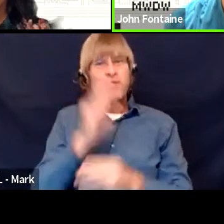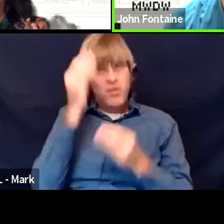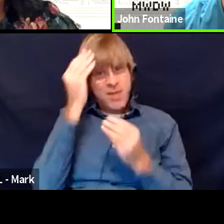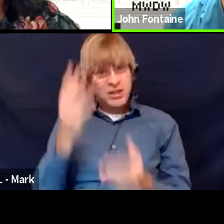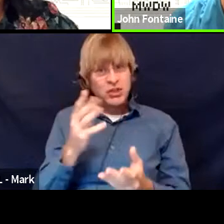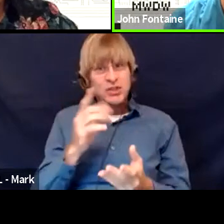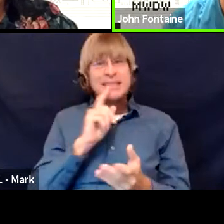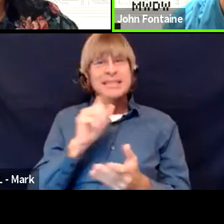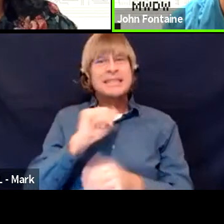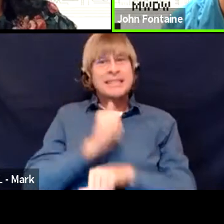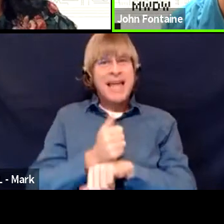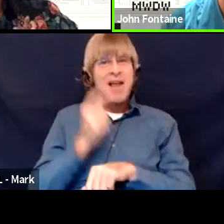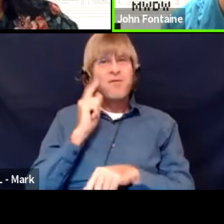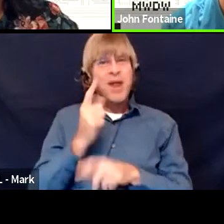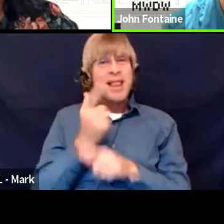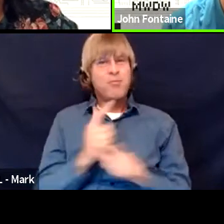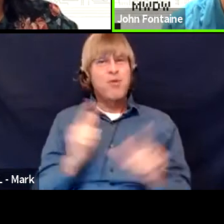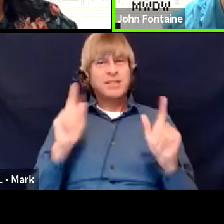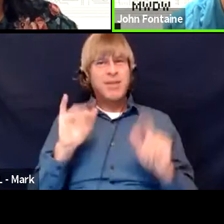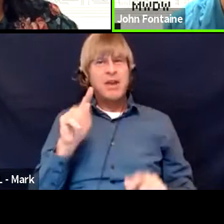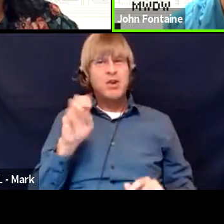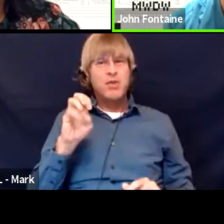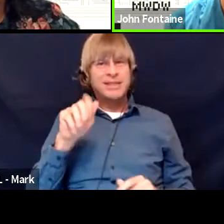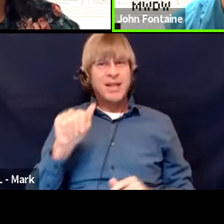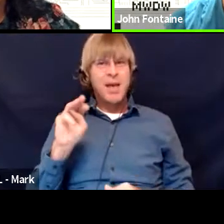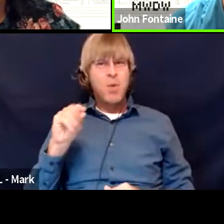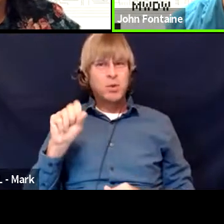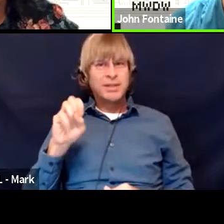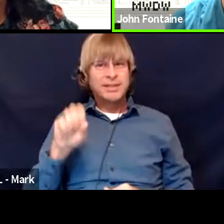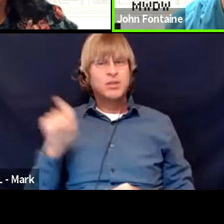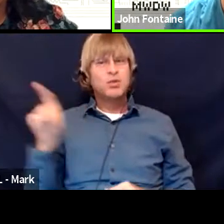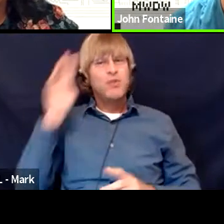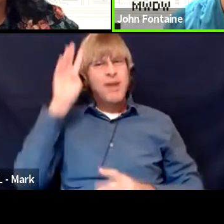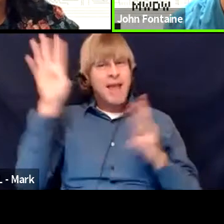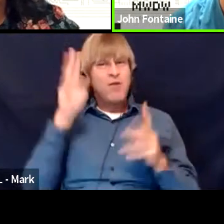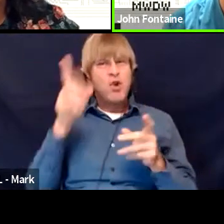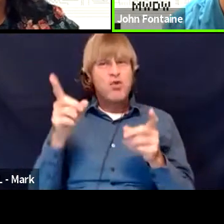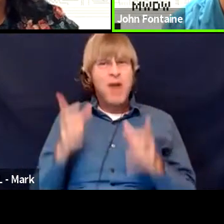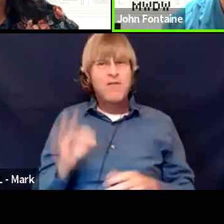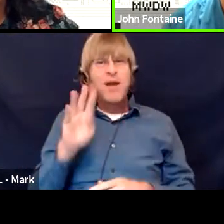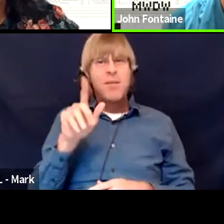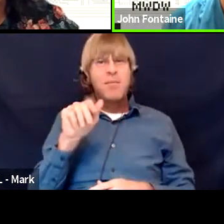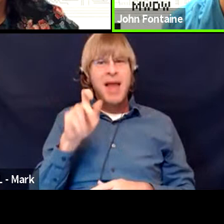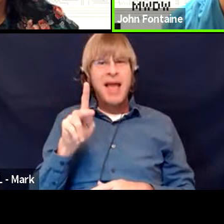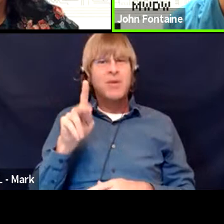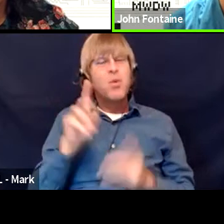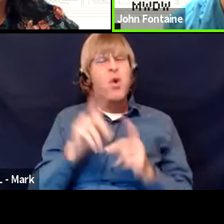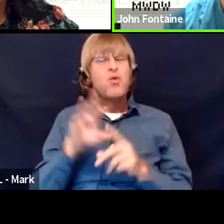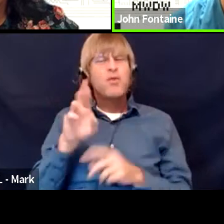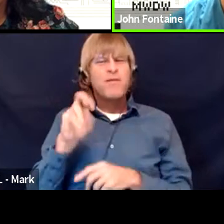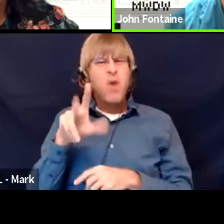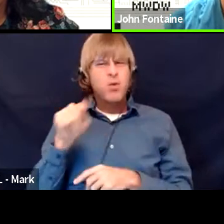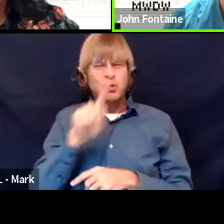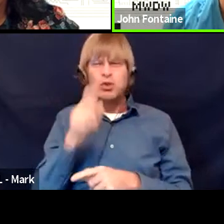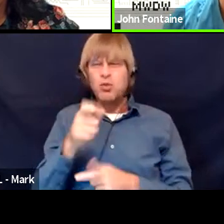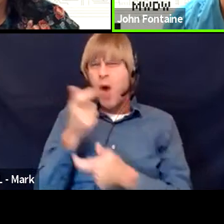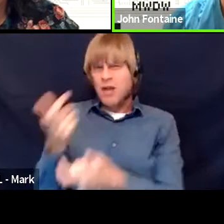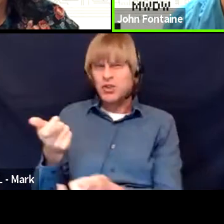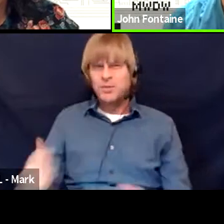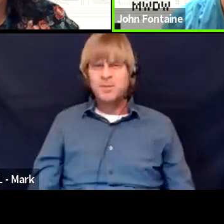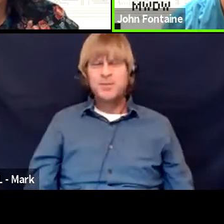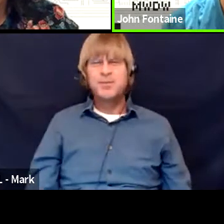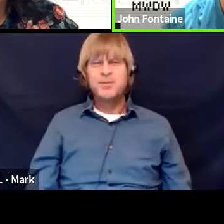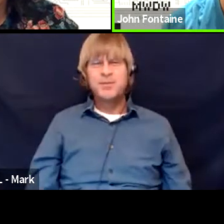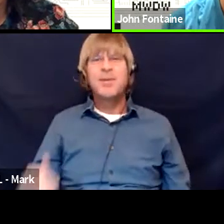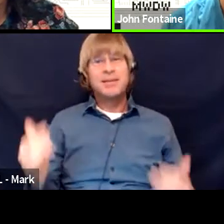is Design for Liberation by Teresa Moses. She's the creative director of Blackbird Revolt, and you guys should all tune in.